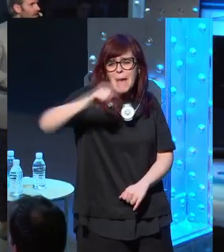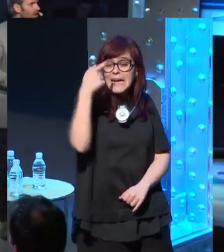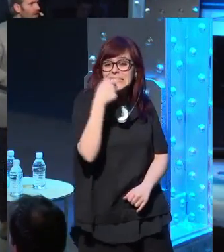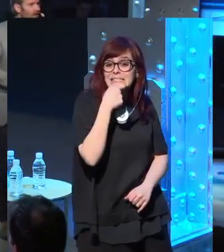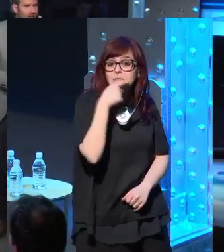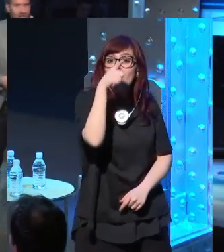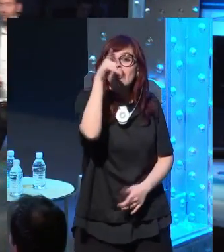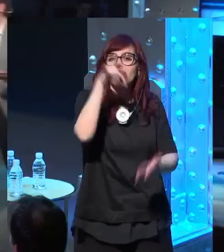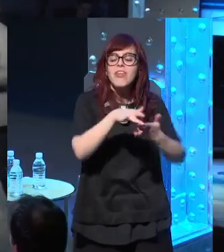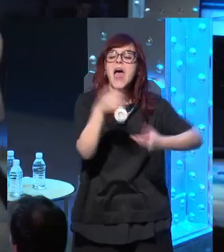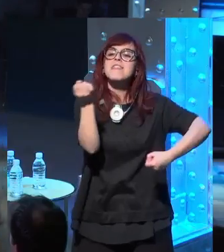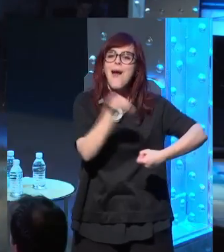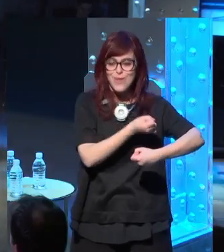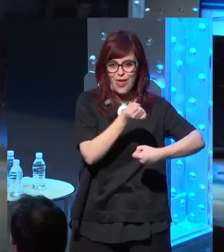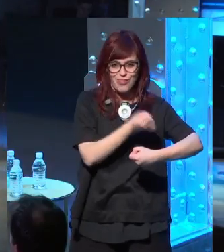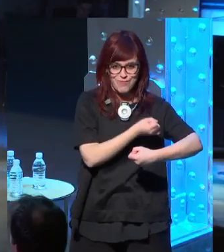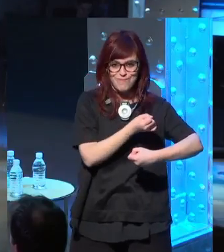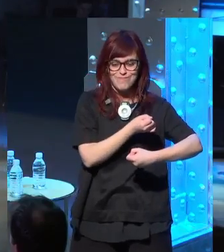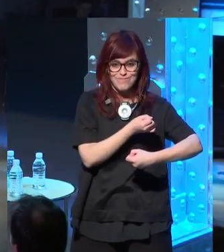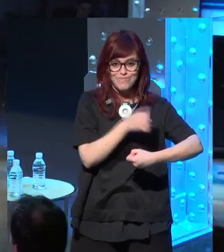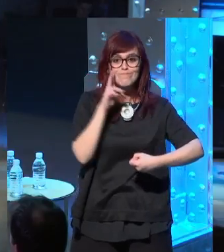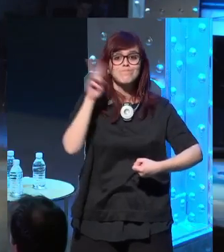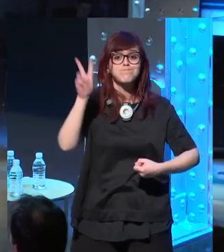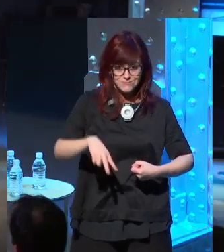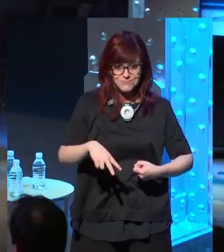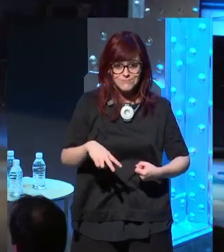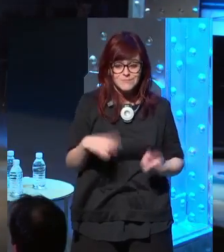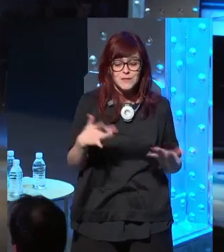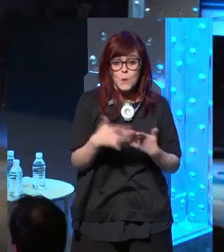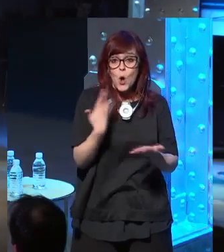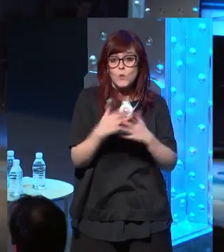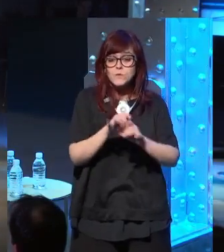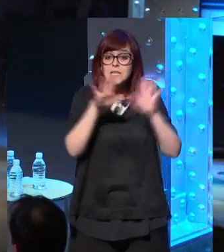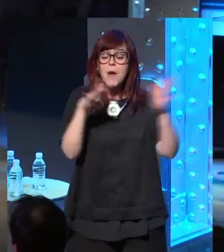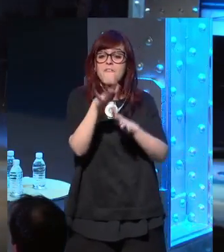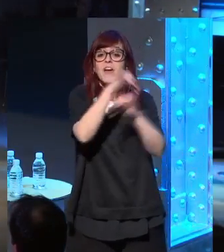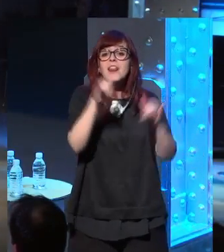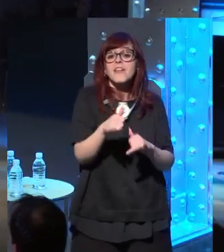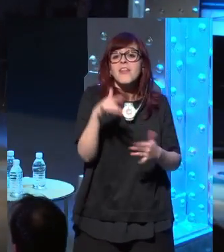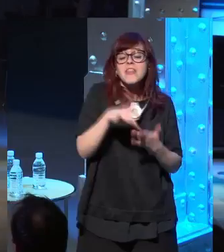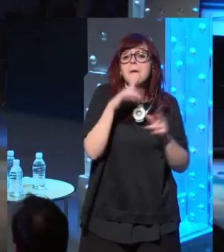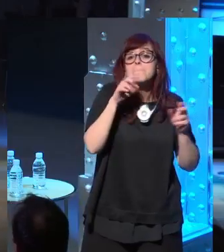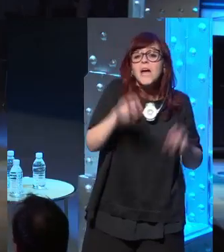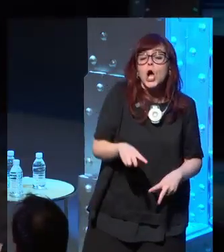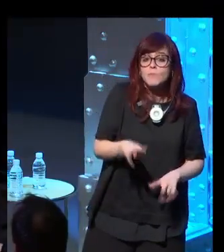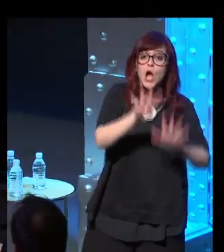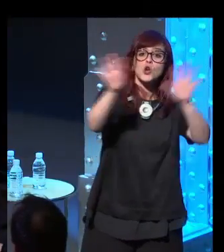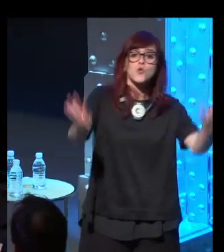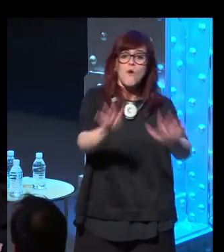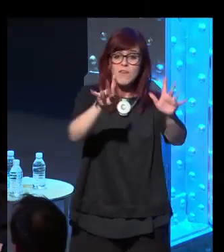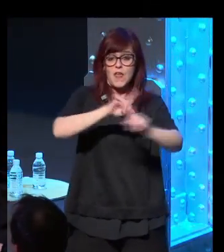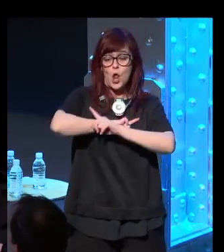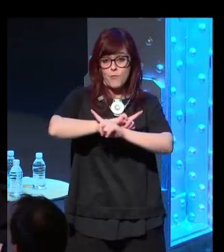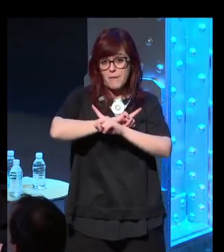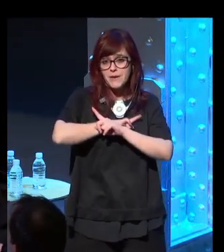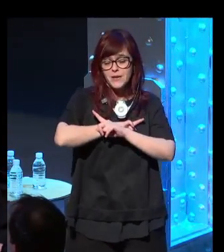Day, and already revealed what was the unhappiest day, and that was, of course, November 9th, because we woke up